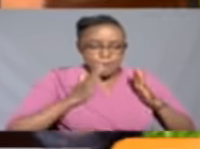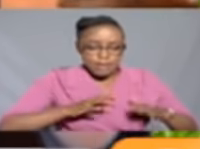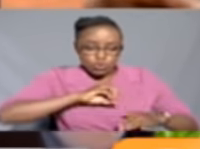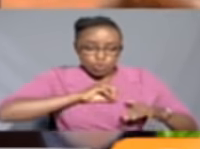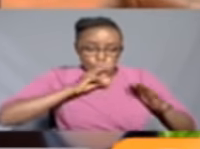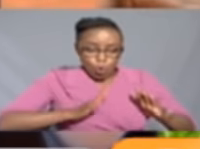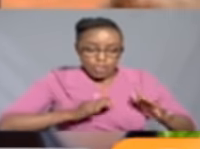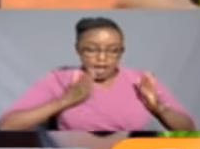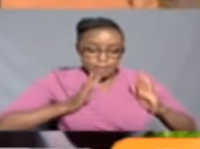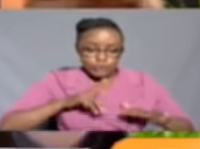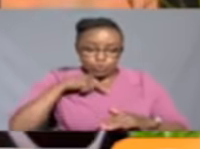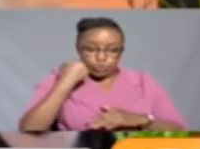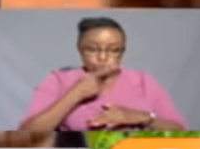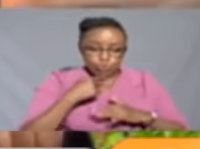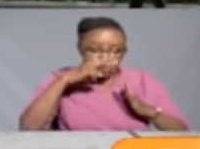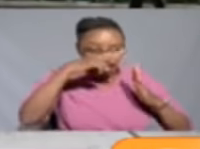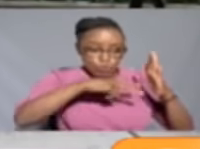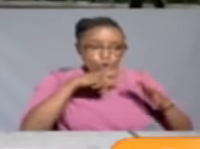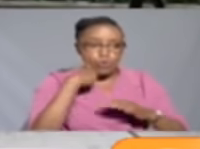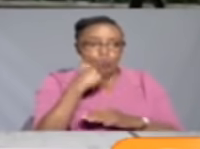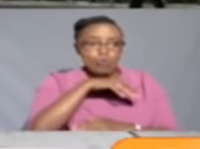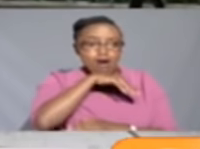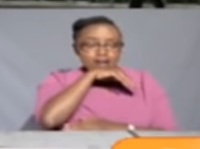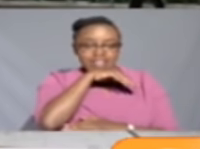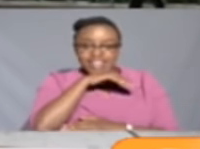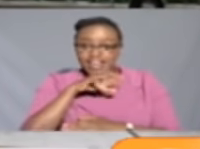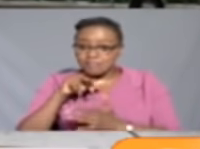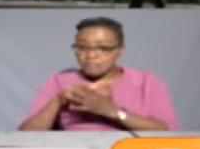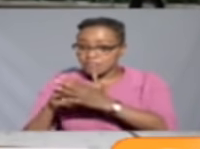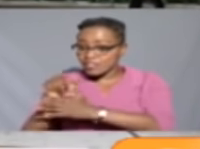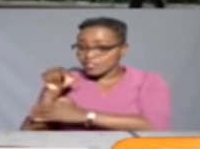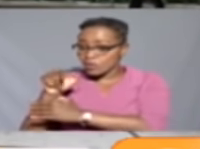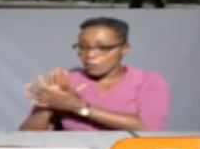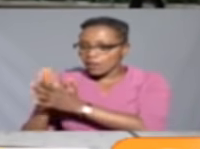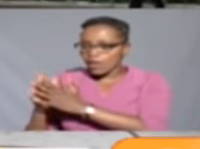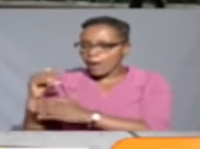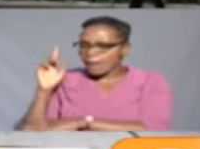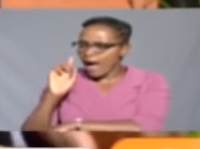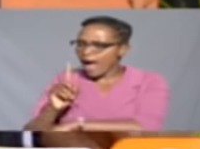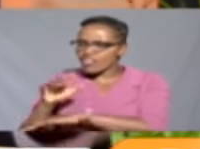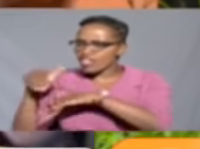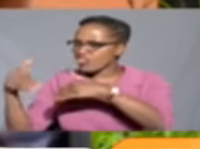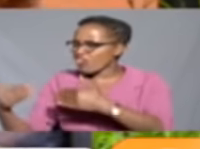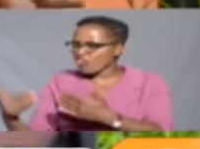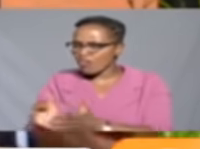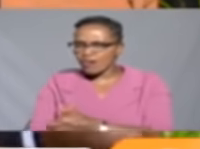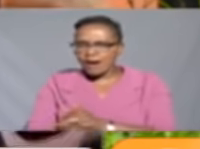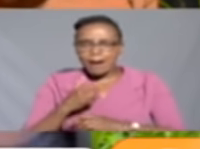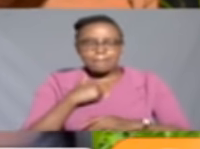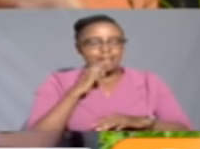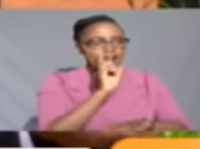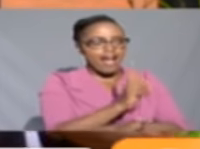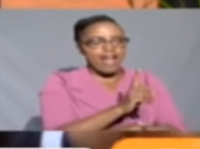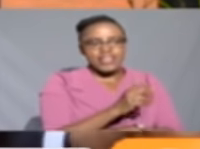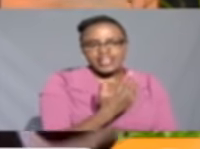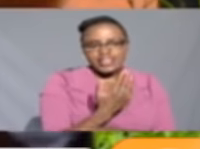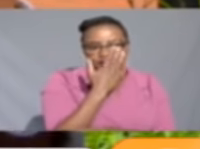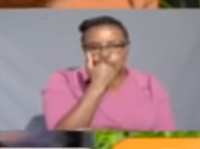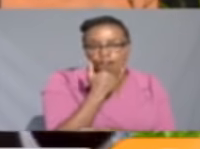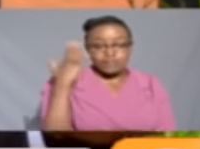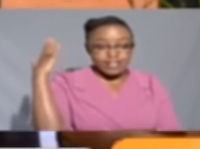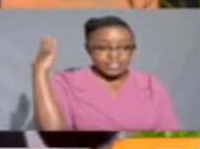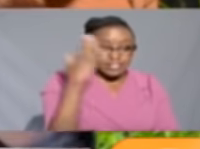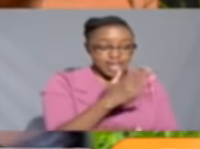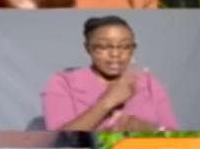the one who took it, is Raila Odinga. So you suddenly had become a threat? I was a threat directly